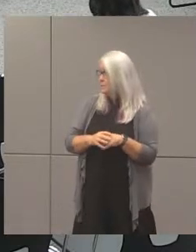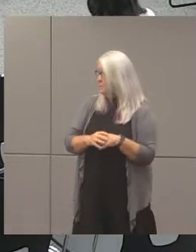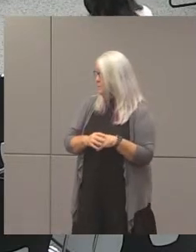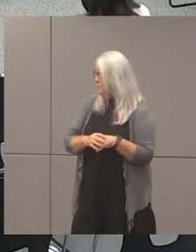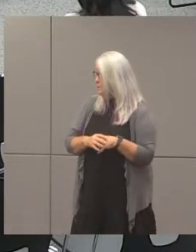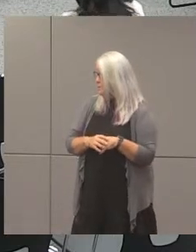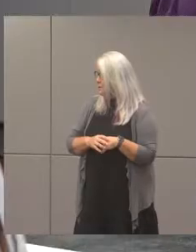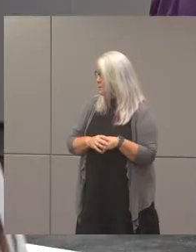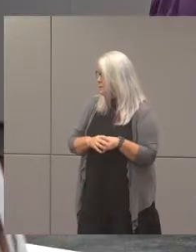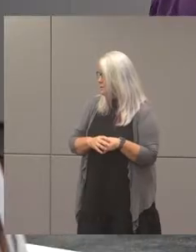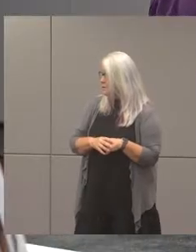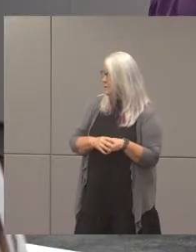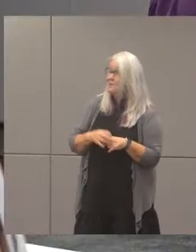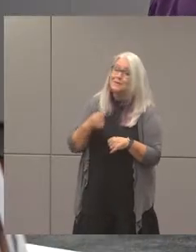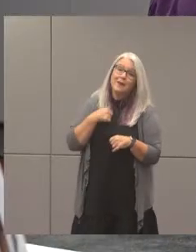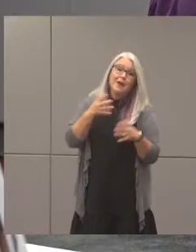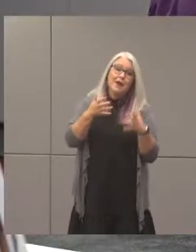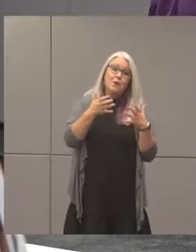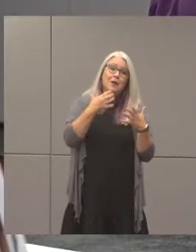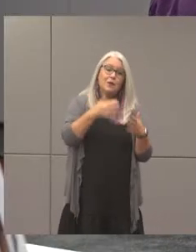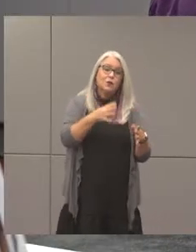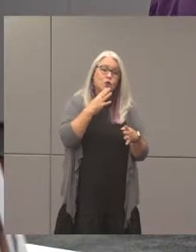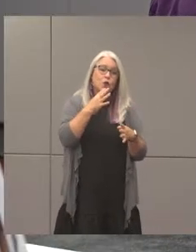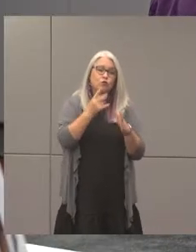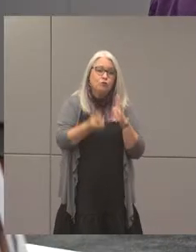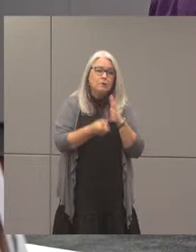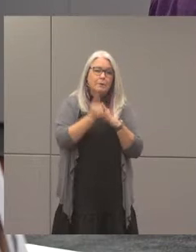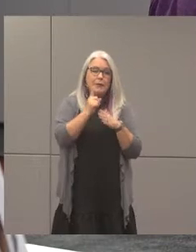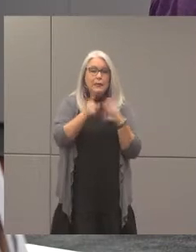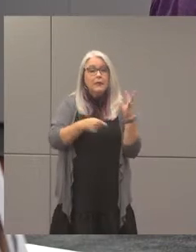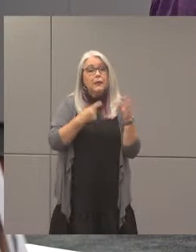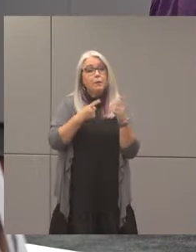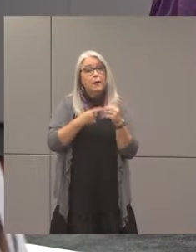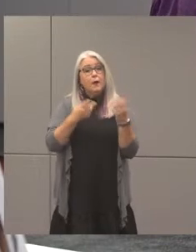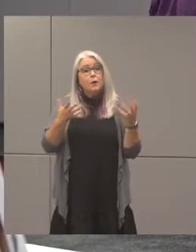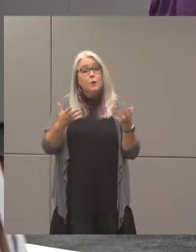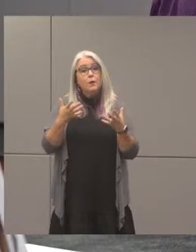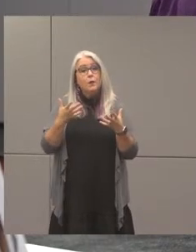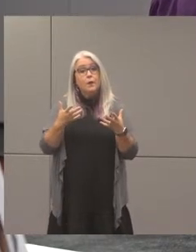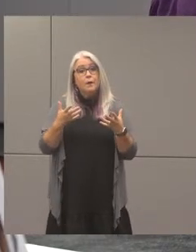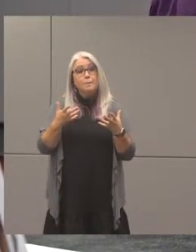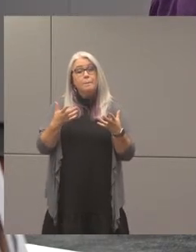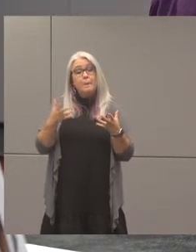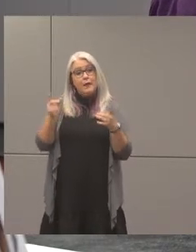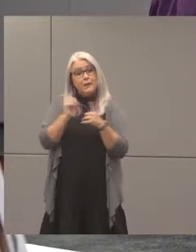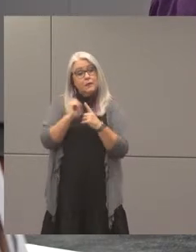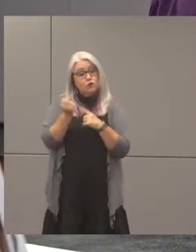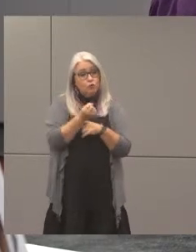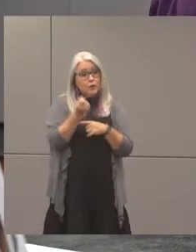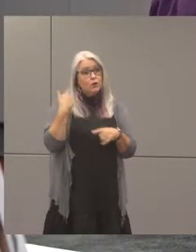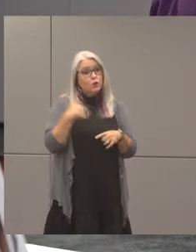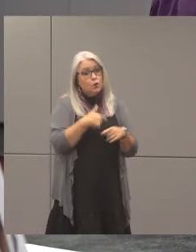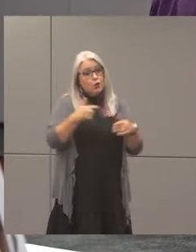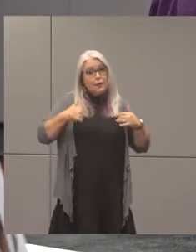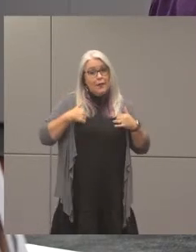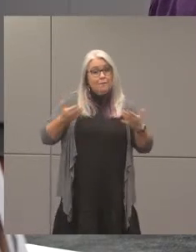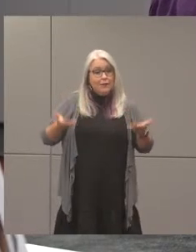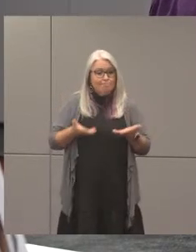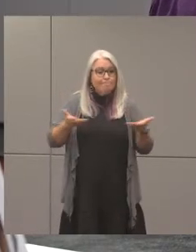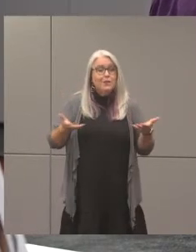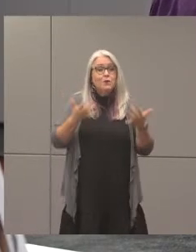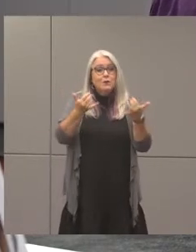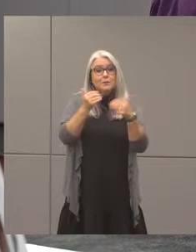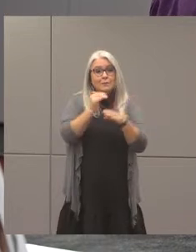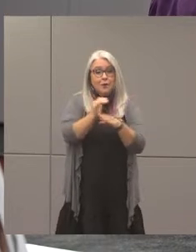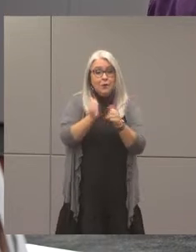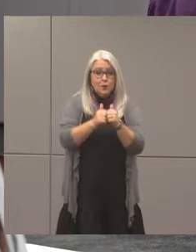I would like to just talk a minute about the predicament we were in with the software.